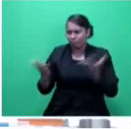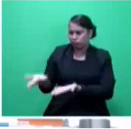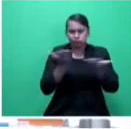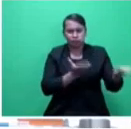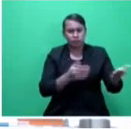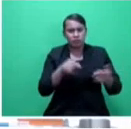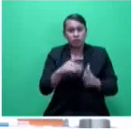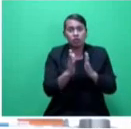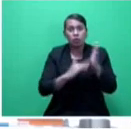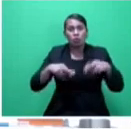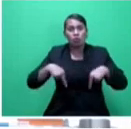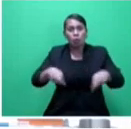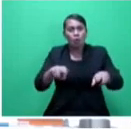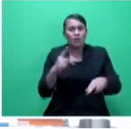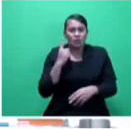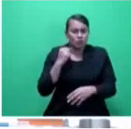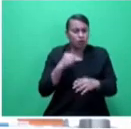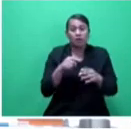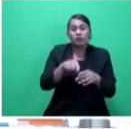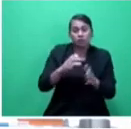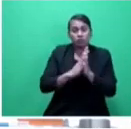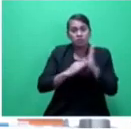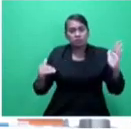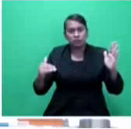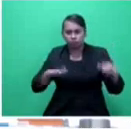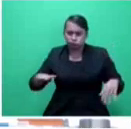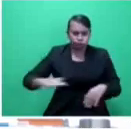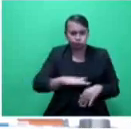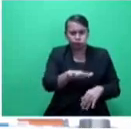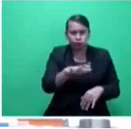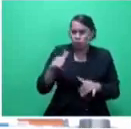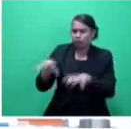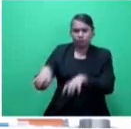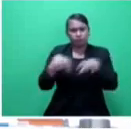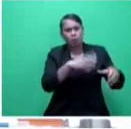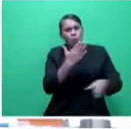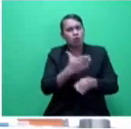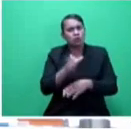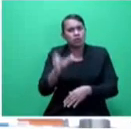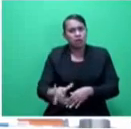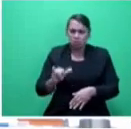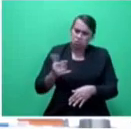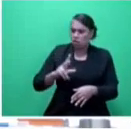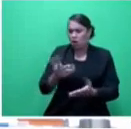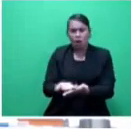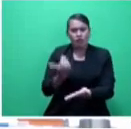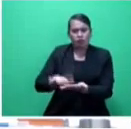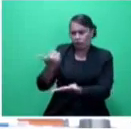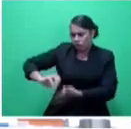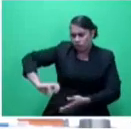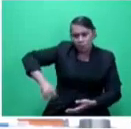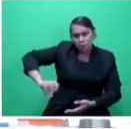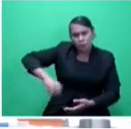getting a cut from it, or sometimes just workers shutting off the valve so they can work overtime to get some more money. So we need to employ